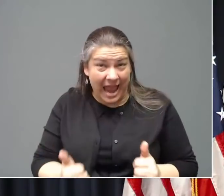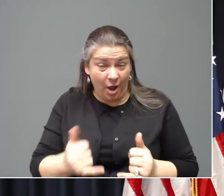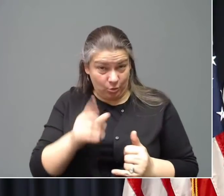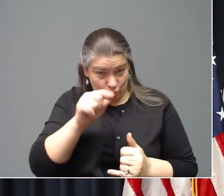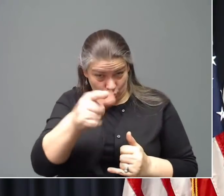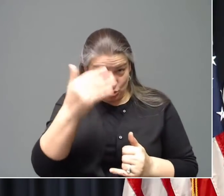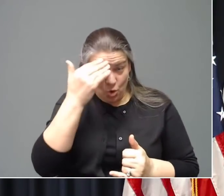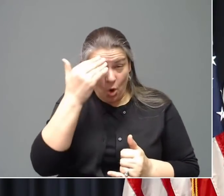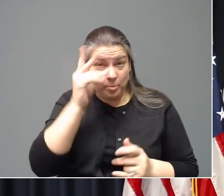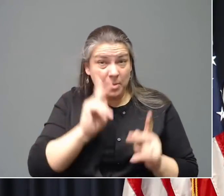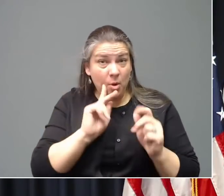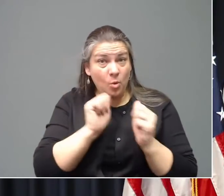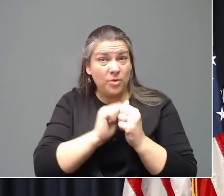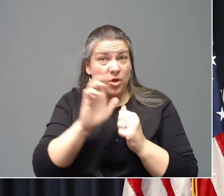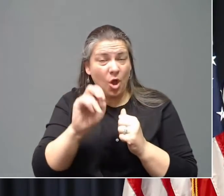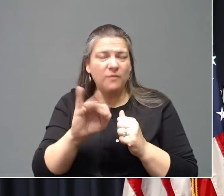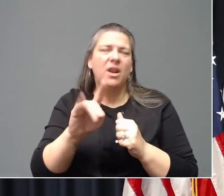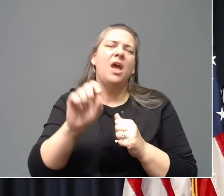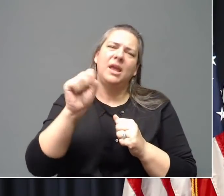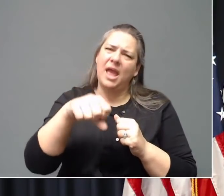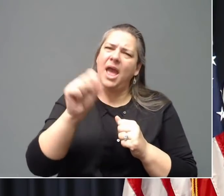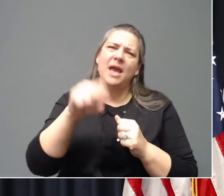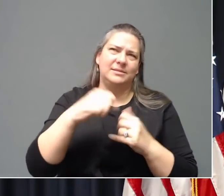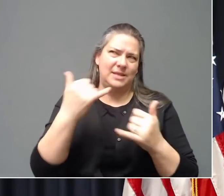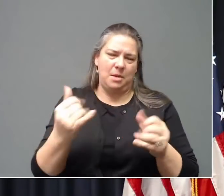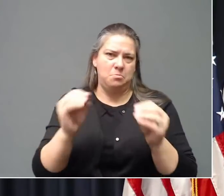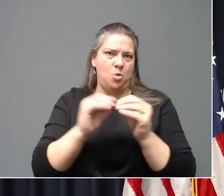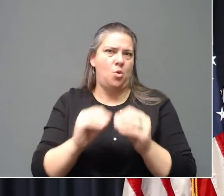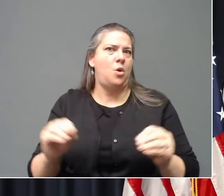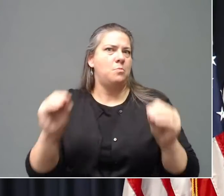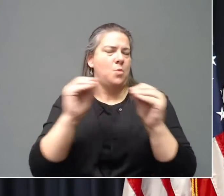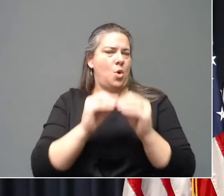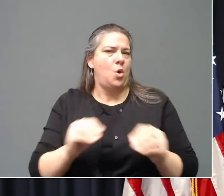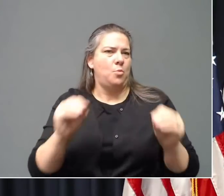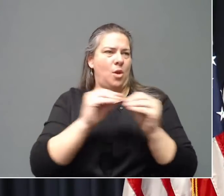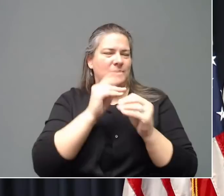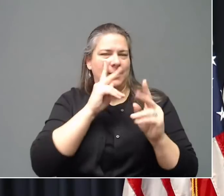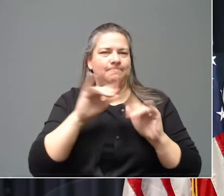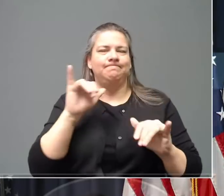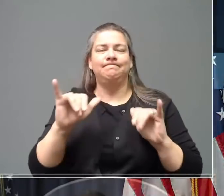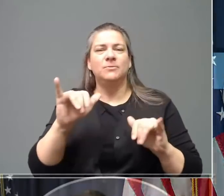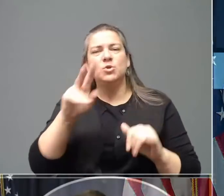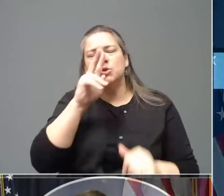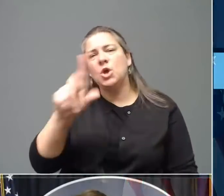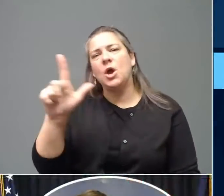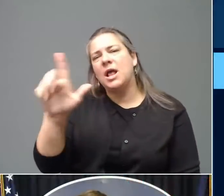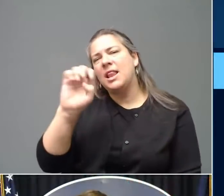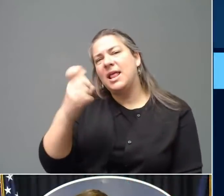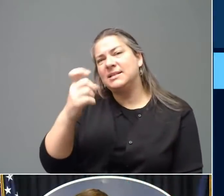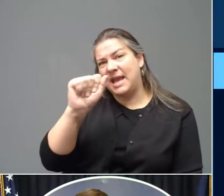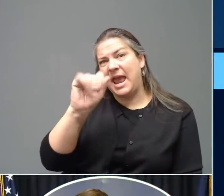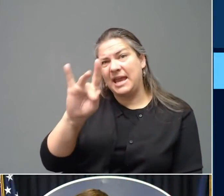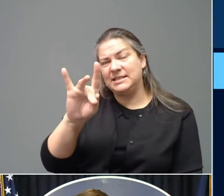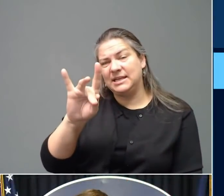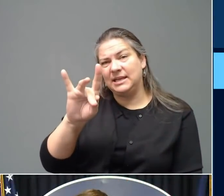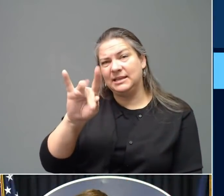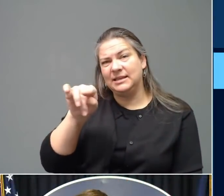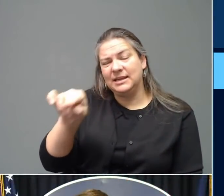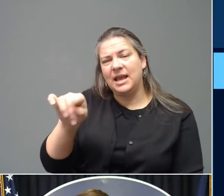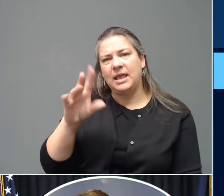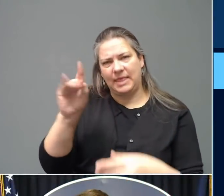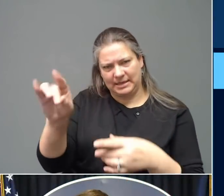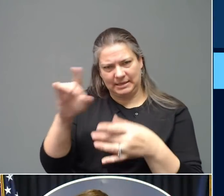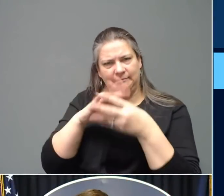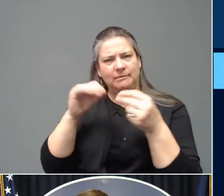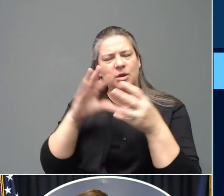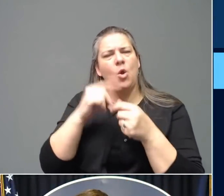story we saw today or last night on Lex 18 of one Somerset funeral home director